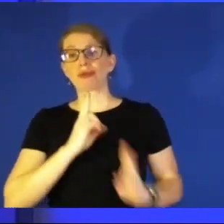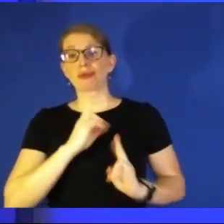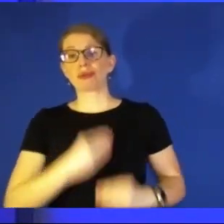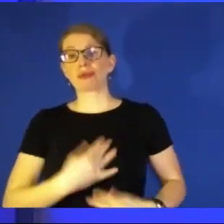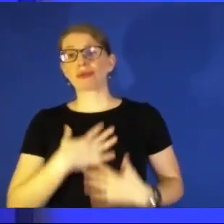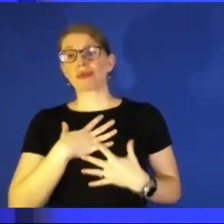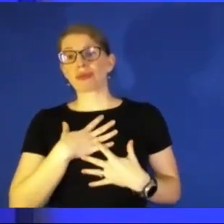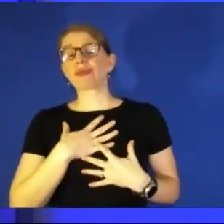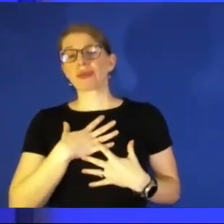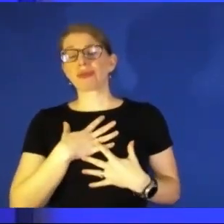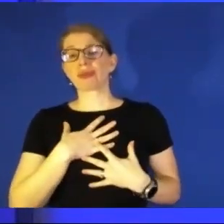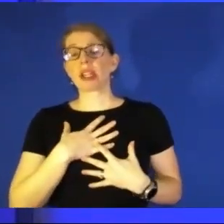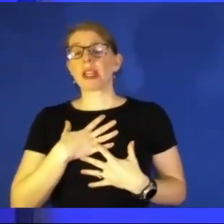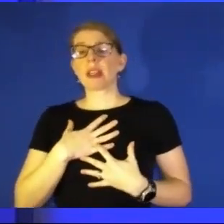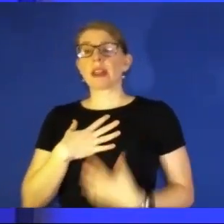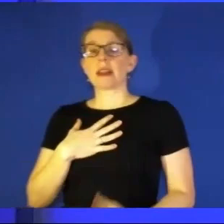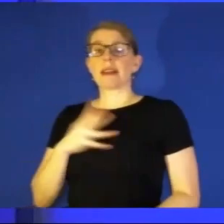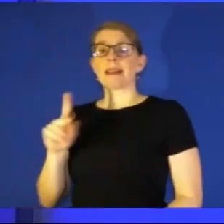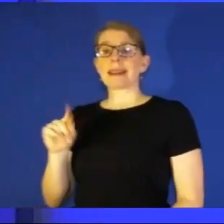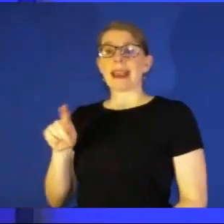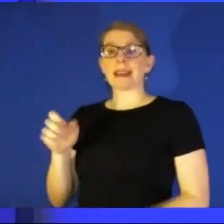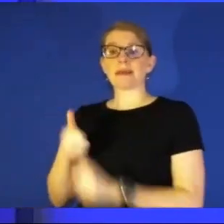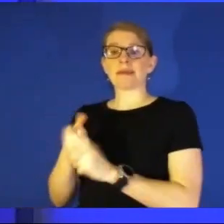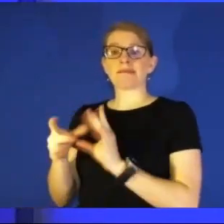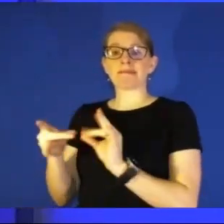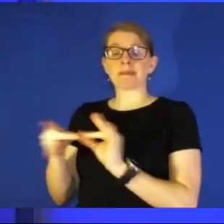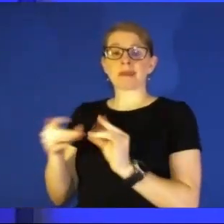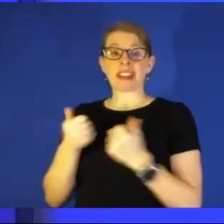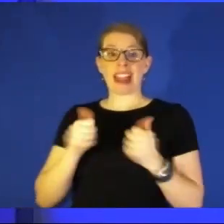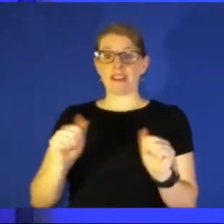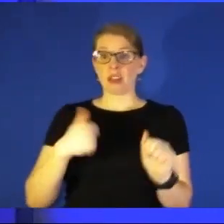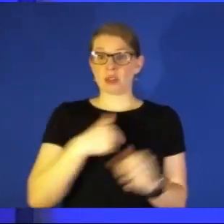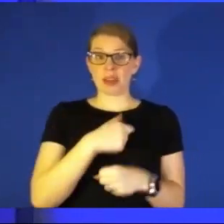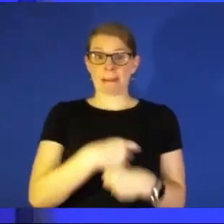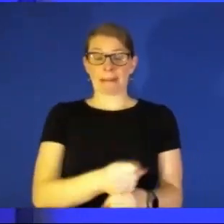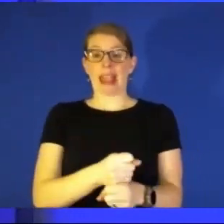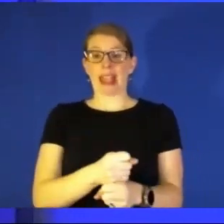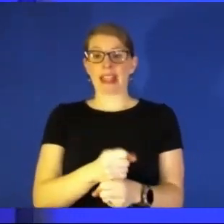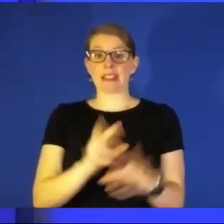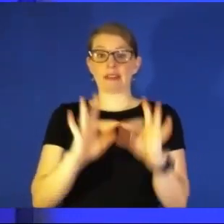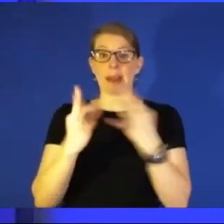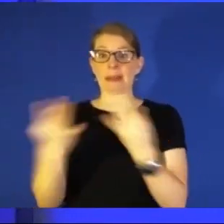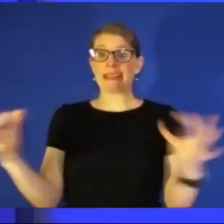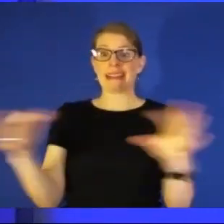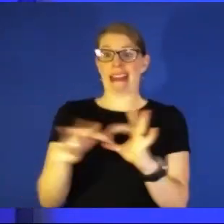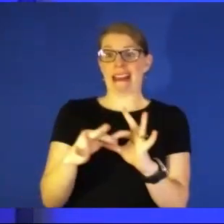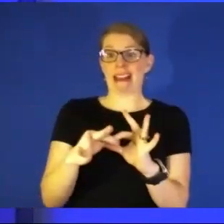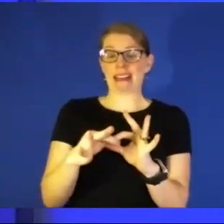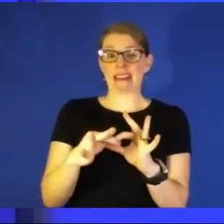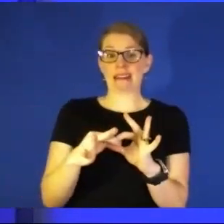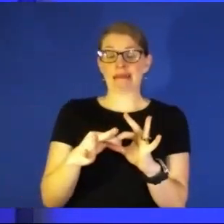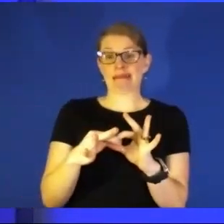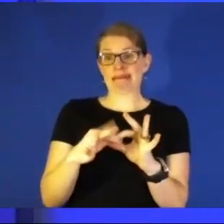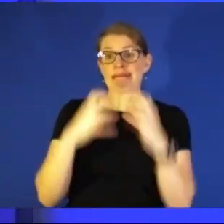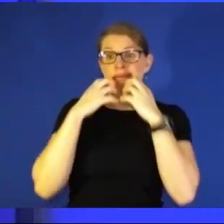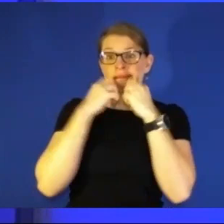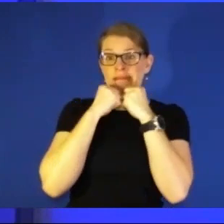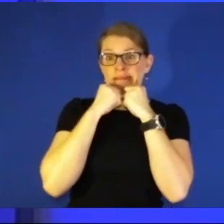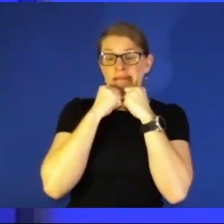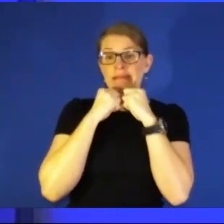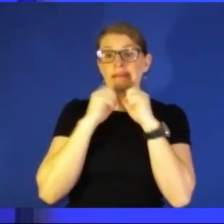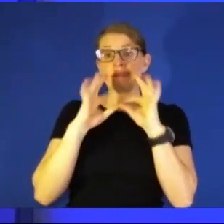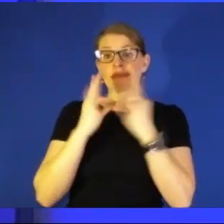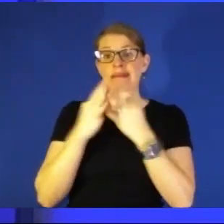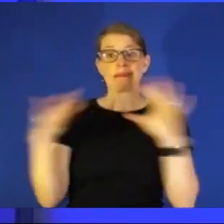with what Kate said about the efforts we made to keep families connected to their loved ones in any way possible.